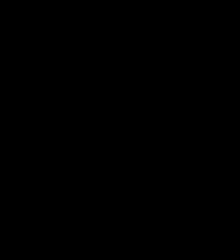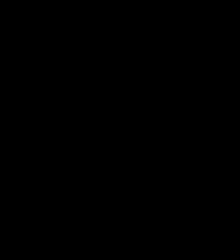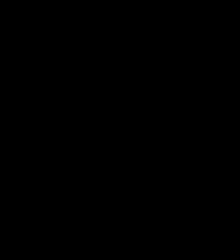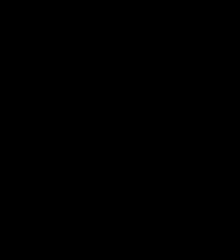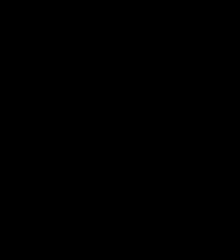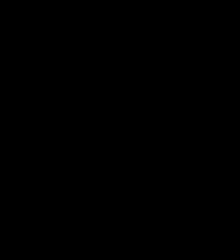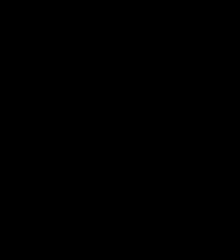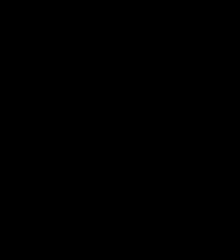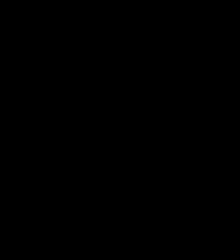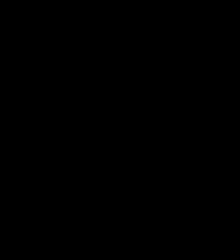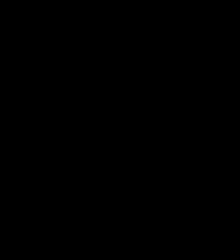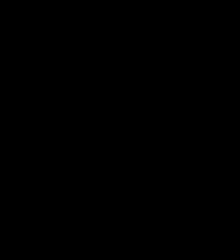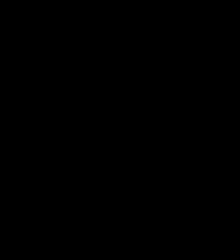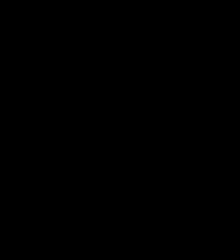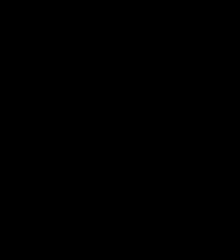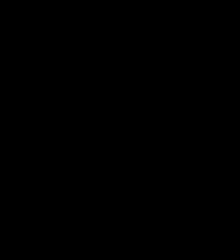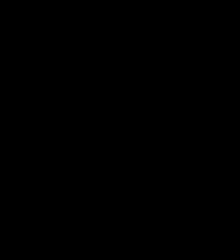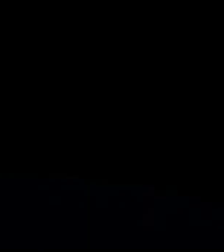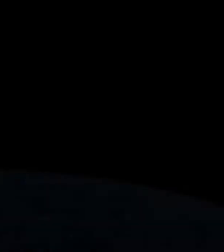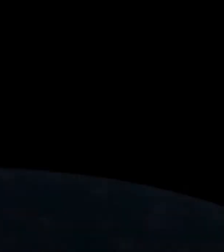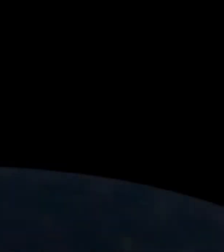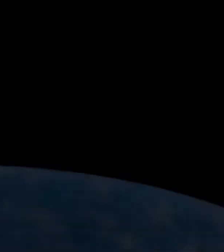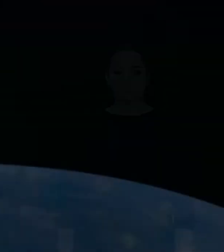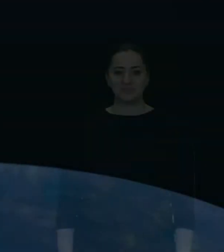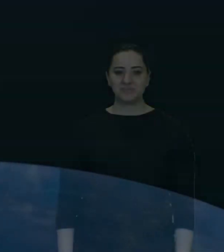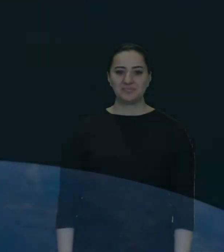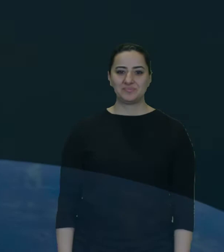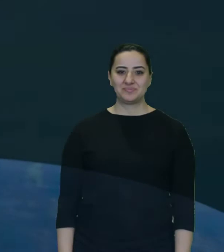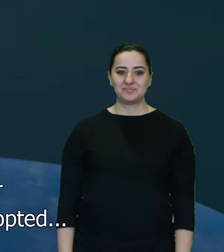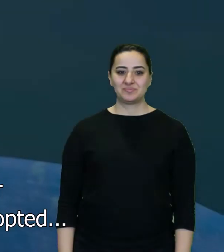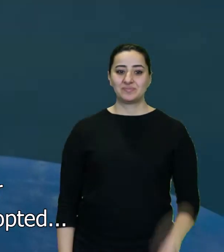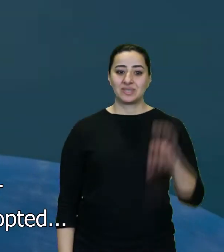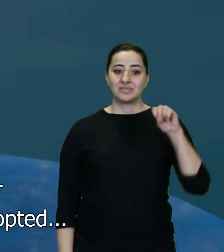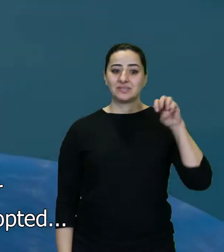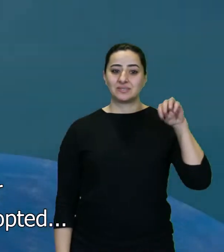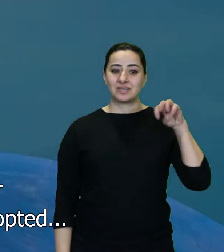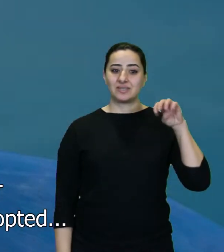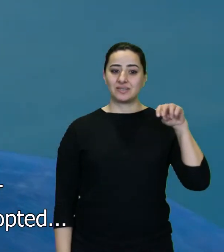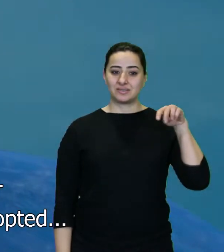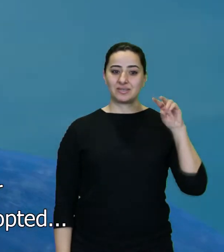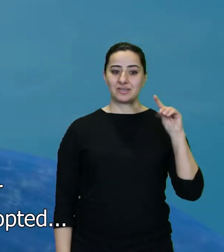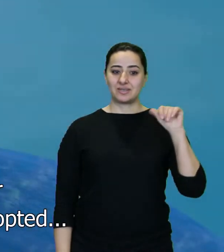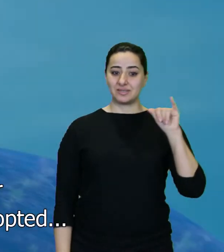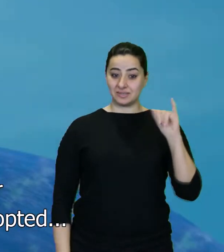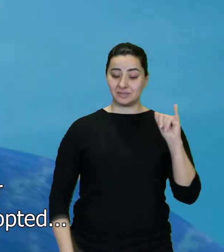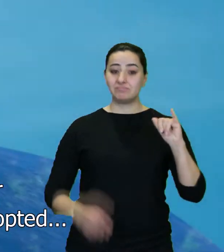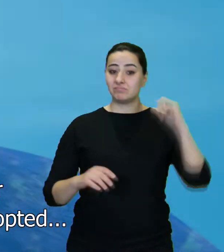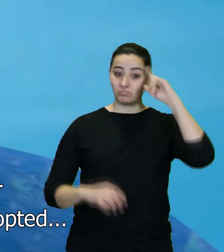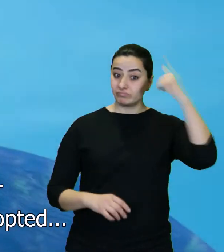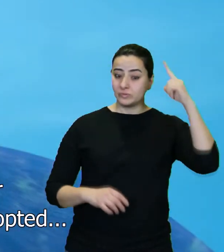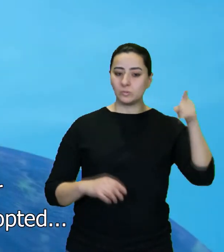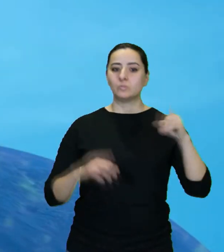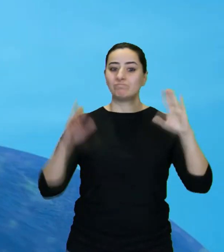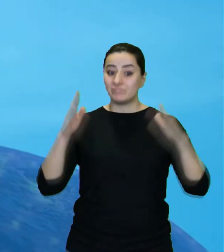Animation. Only the part of 1/3 of the Earth. The country's flags are in the blue space on top of it. The Sendai Framework for Disaster Risk Reduction